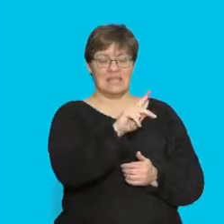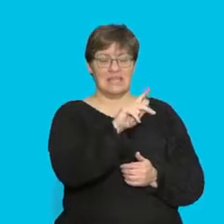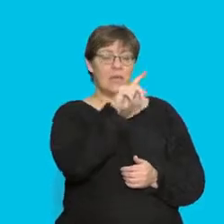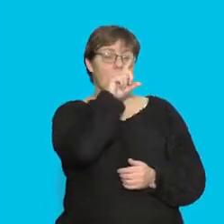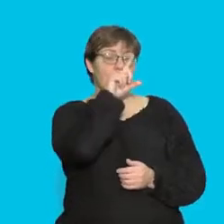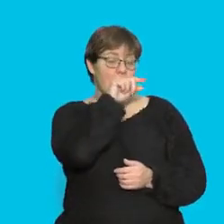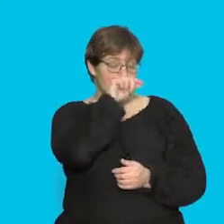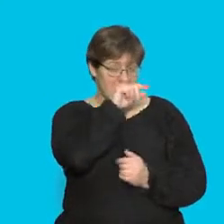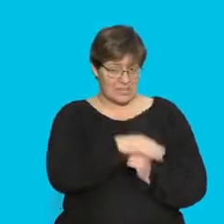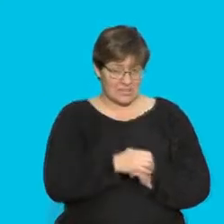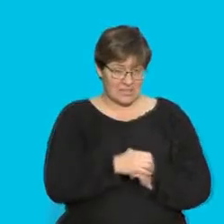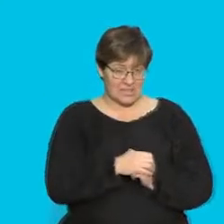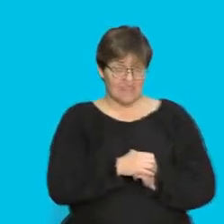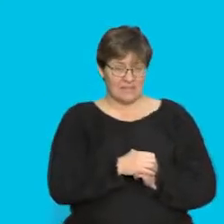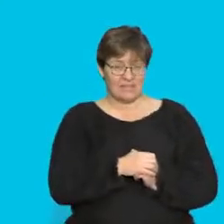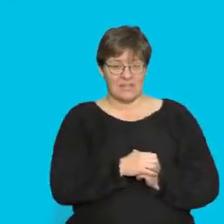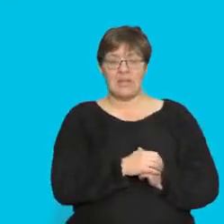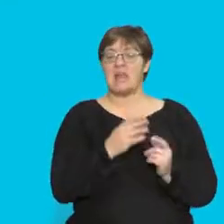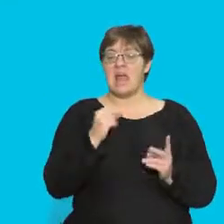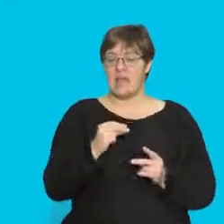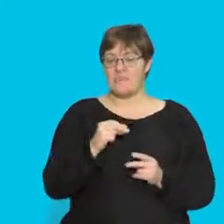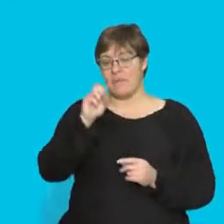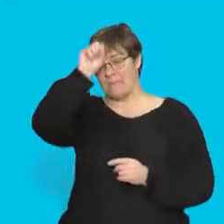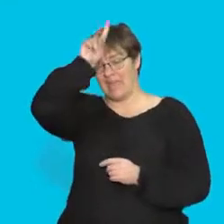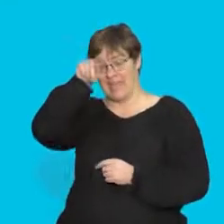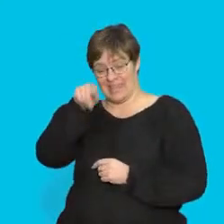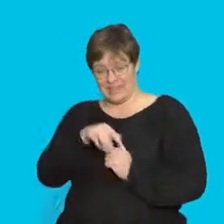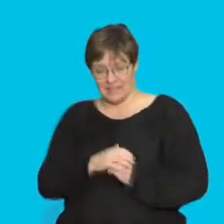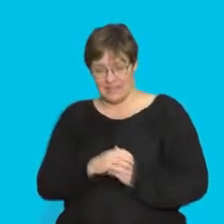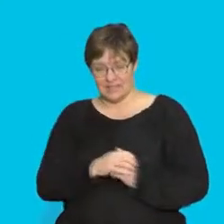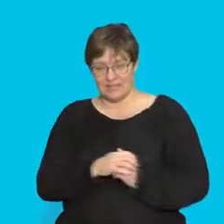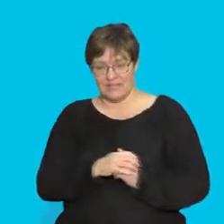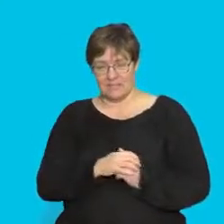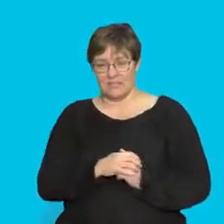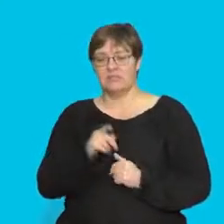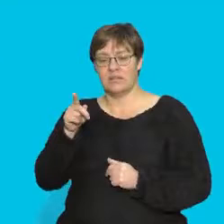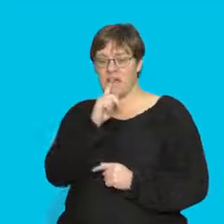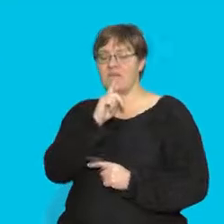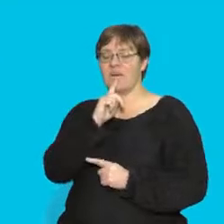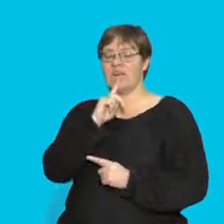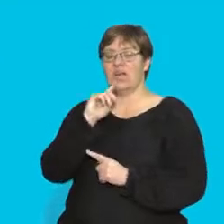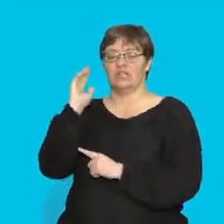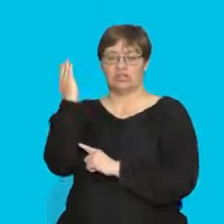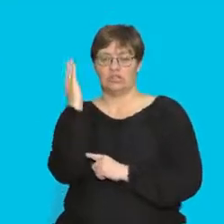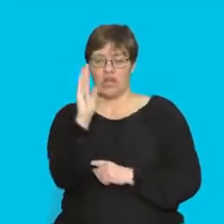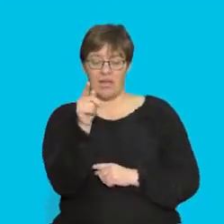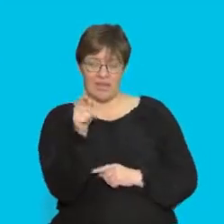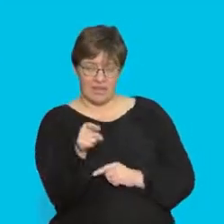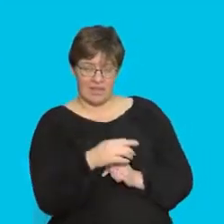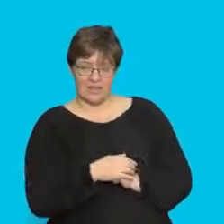It's actually called an oxpecker. And here we have an impala. Here we have a